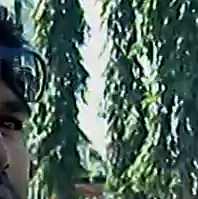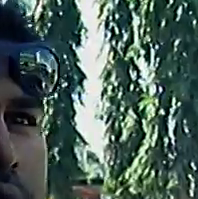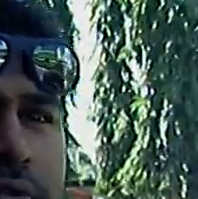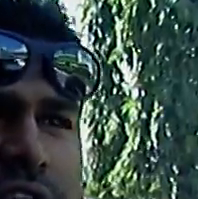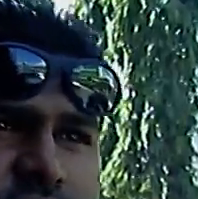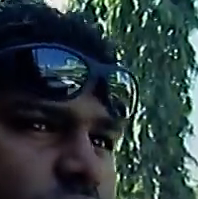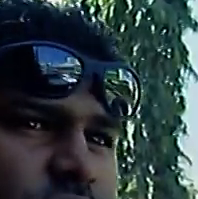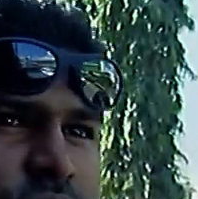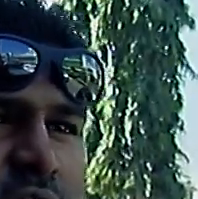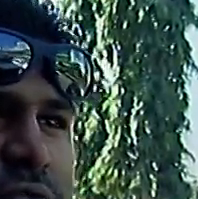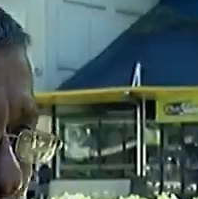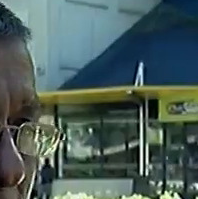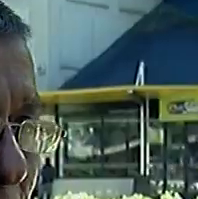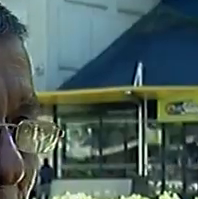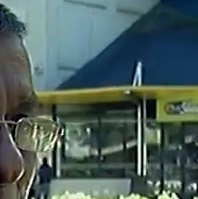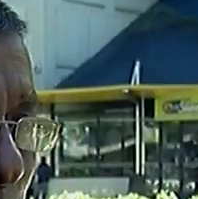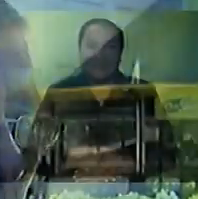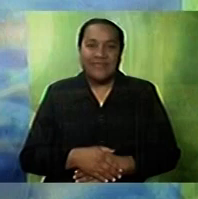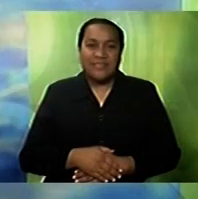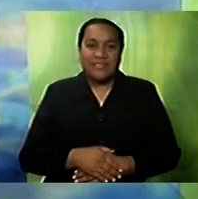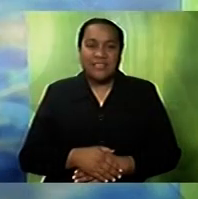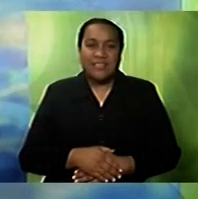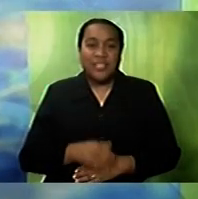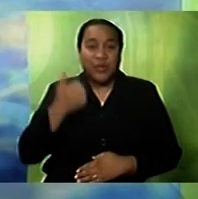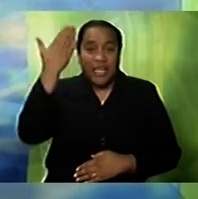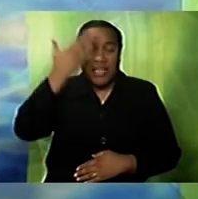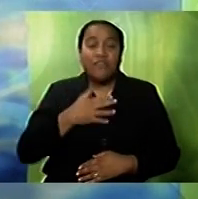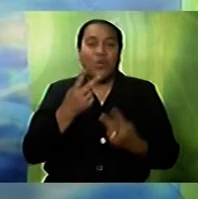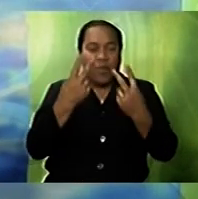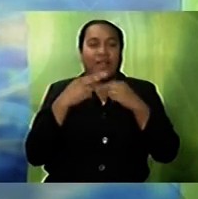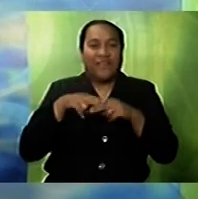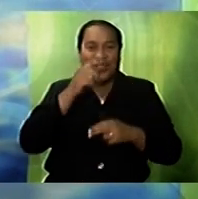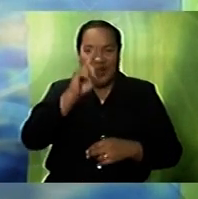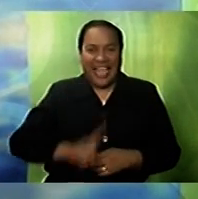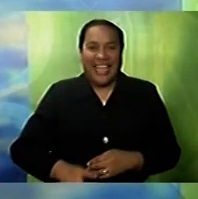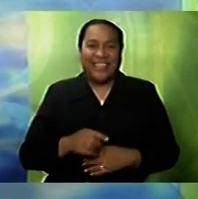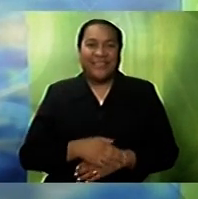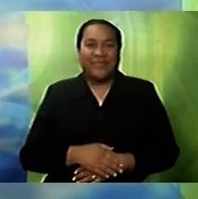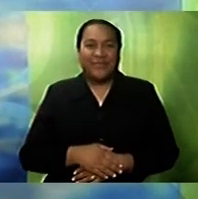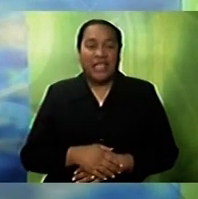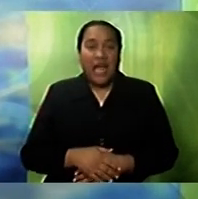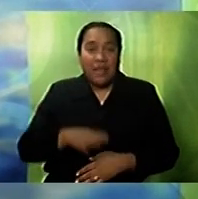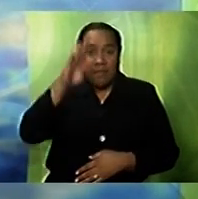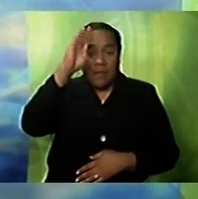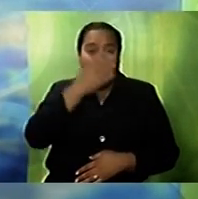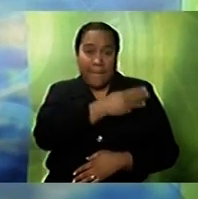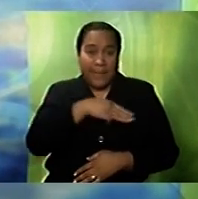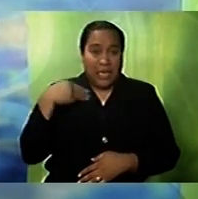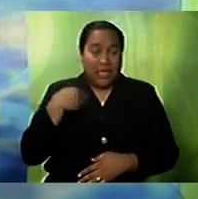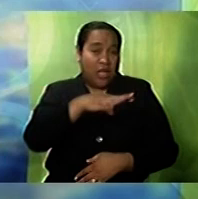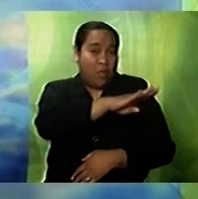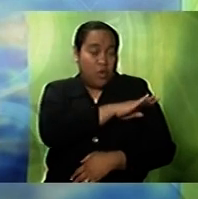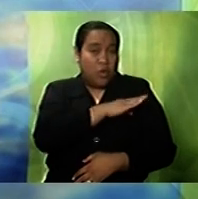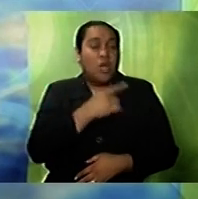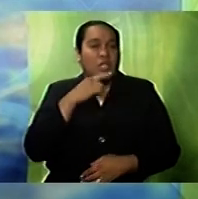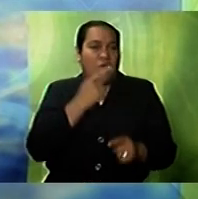fever catches on as Fiji set to play Samoa. Good evening, you're watching Fiji Today. The Prime Minister, Commodore Bainimarama,